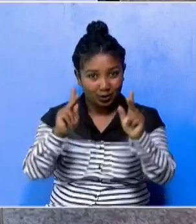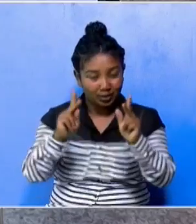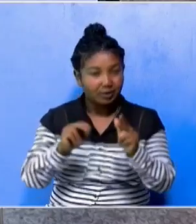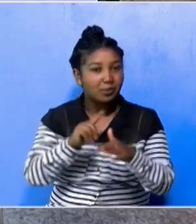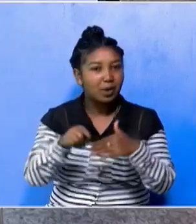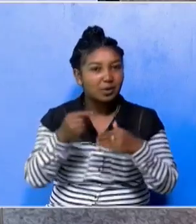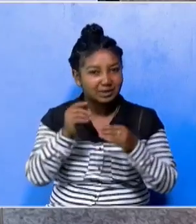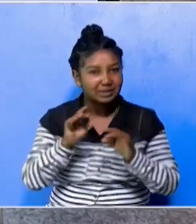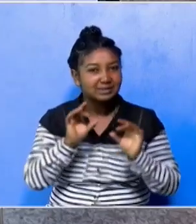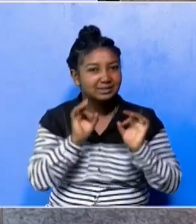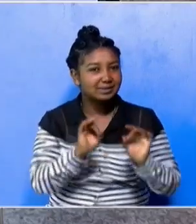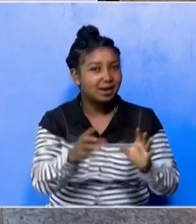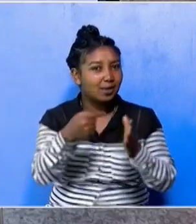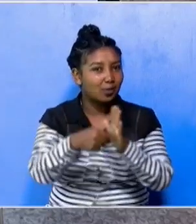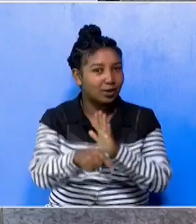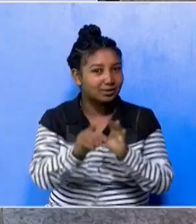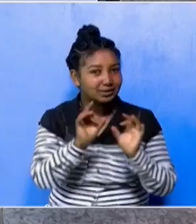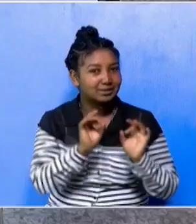about dislike?